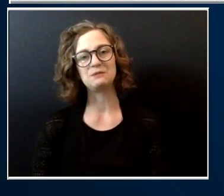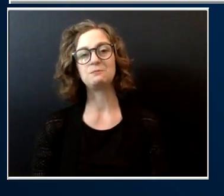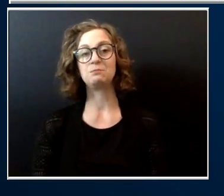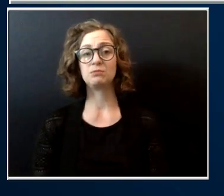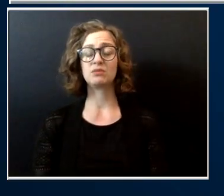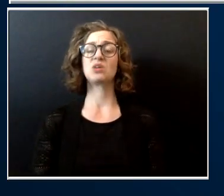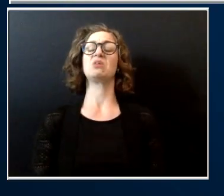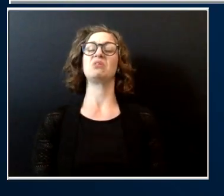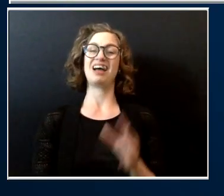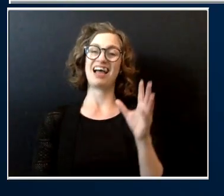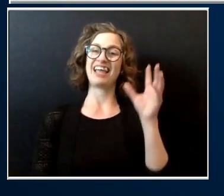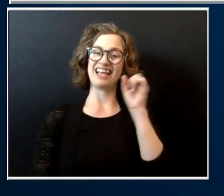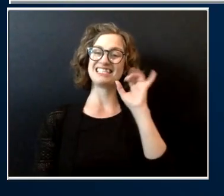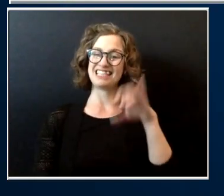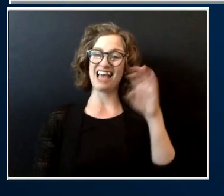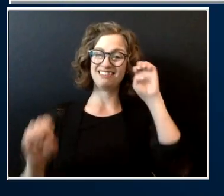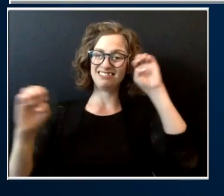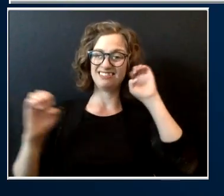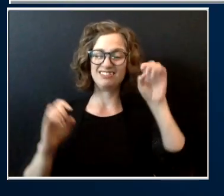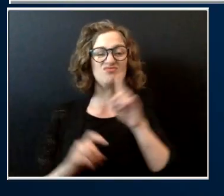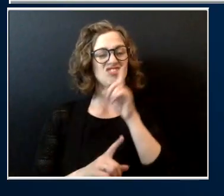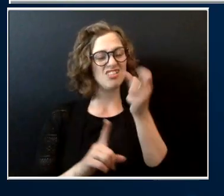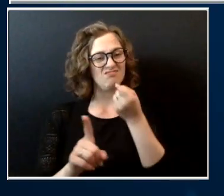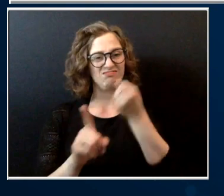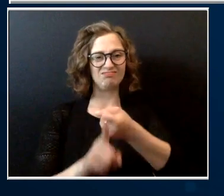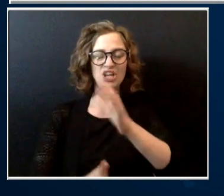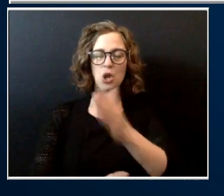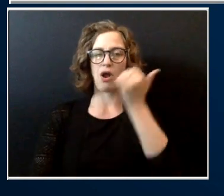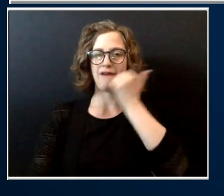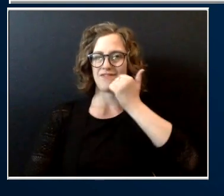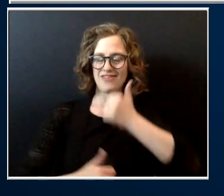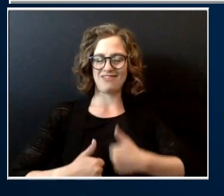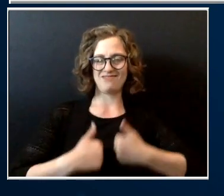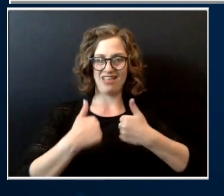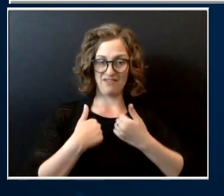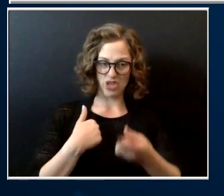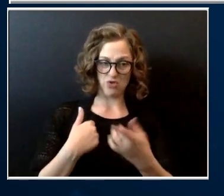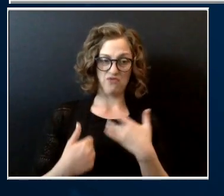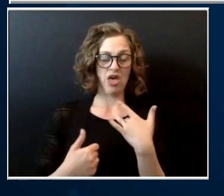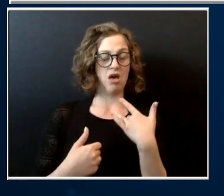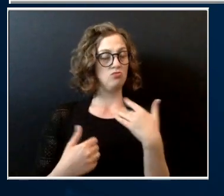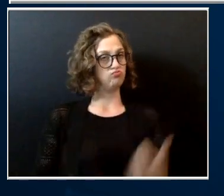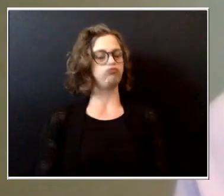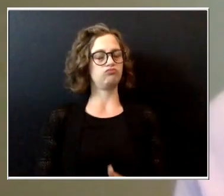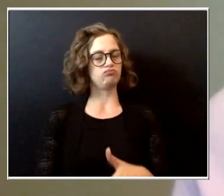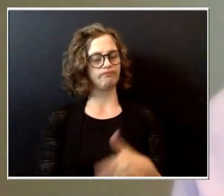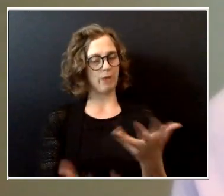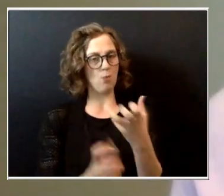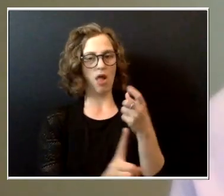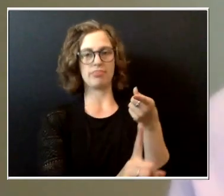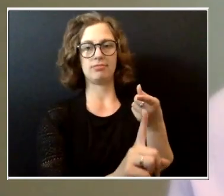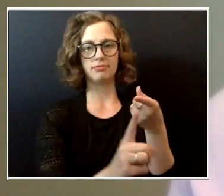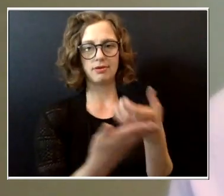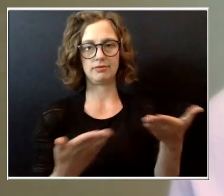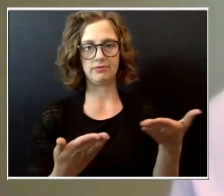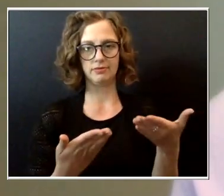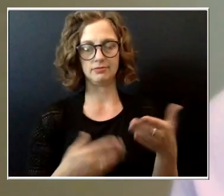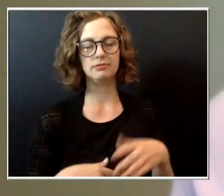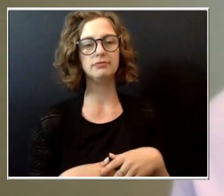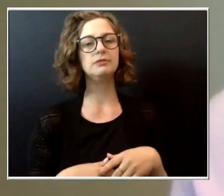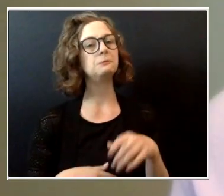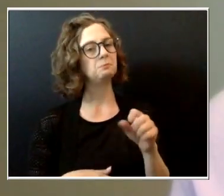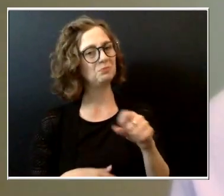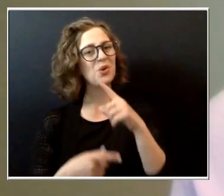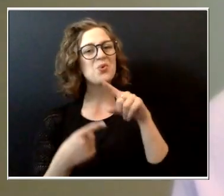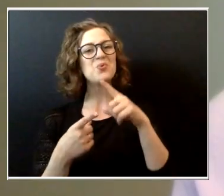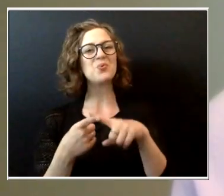day-to-day life that it felt so strongly you wanted to go for the Lenire. Yes. When things are quiet